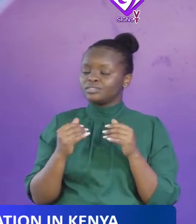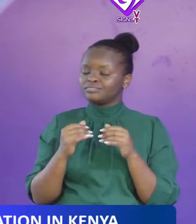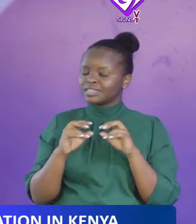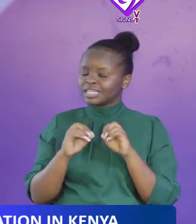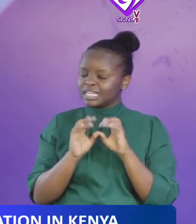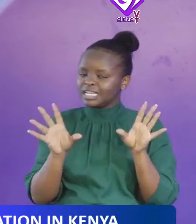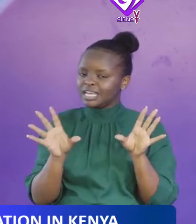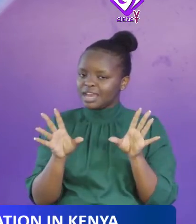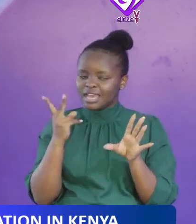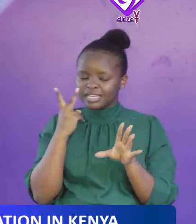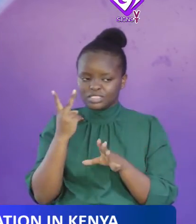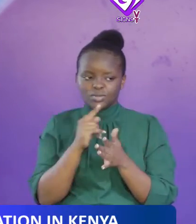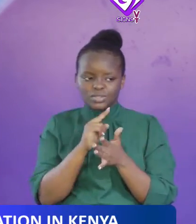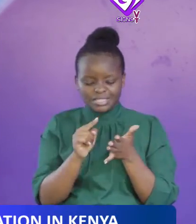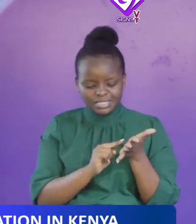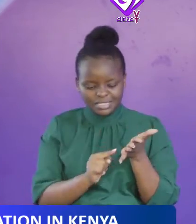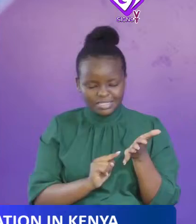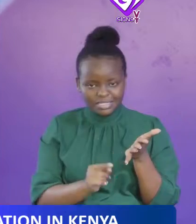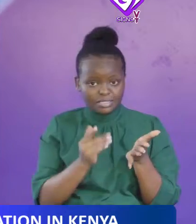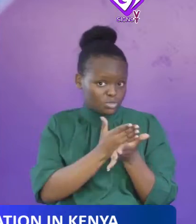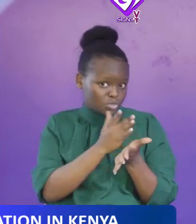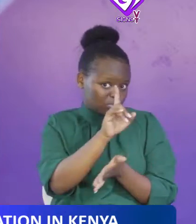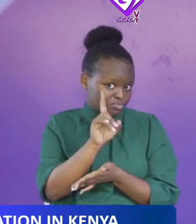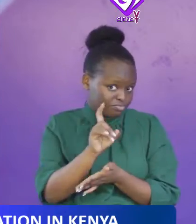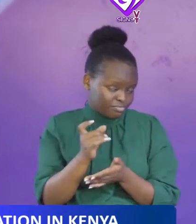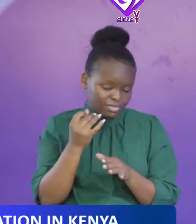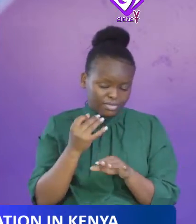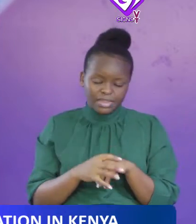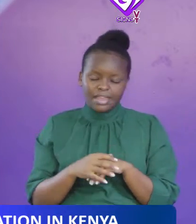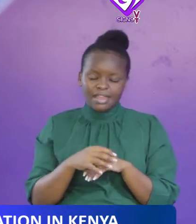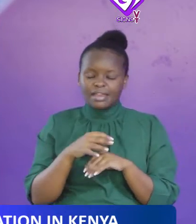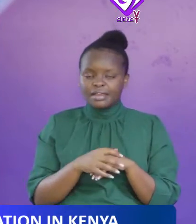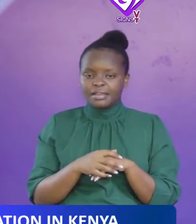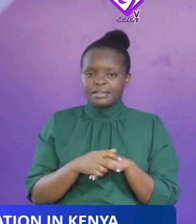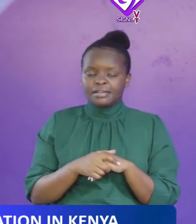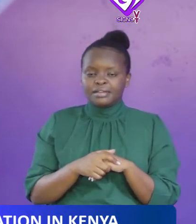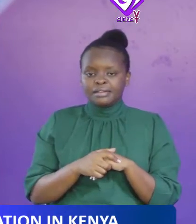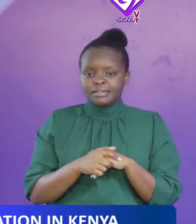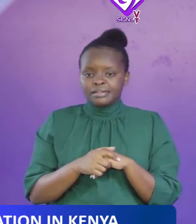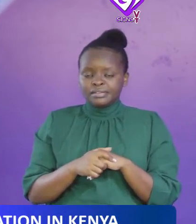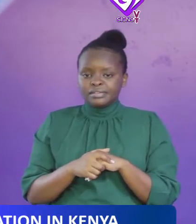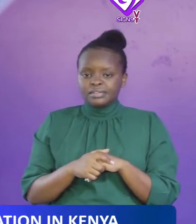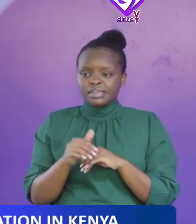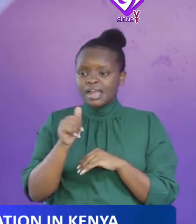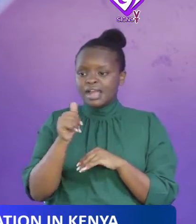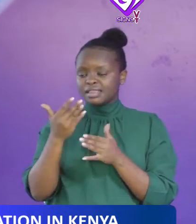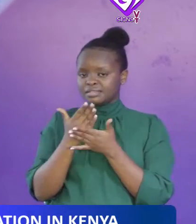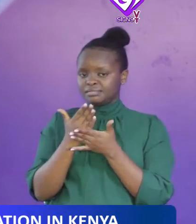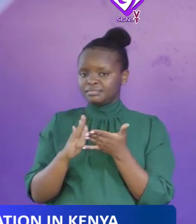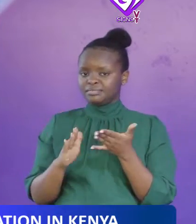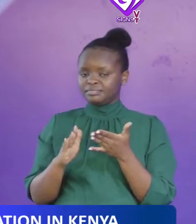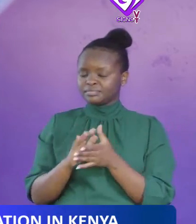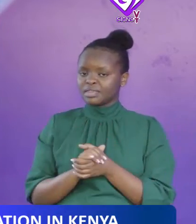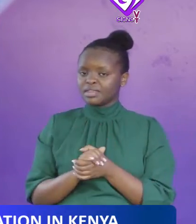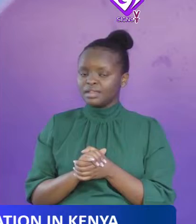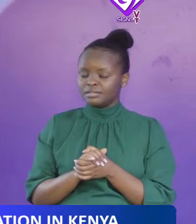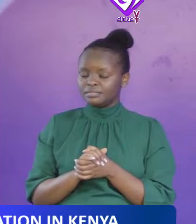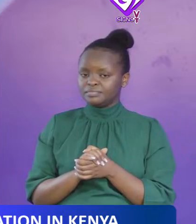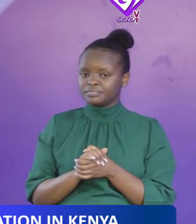saw this, I saw Is this. it true? Is it true? functional? Is it functional? Is it still, The other bit is on if we can